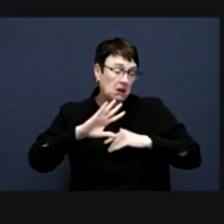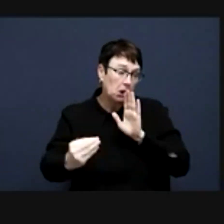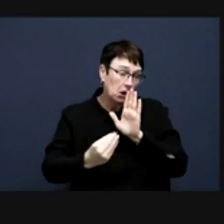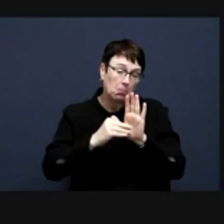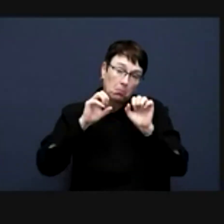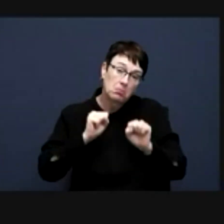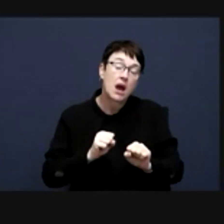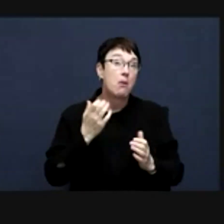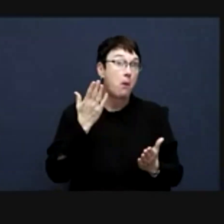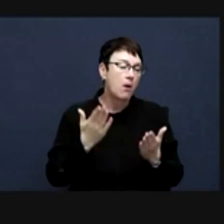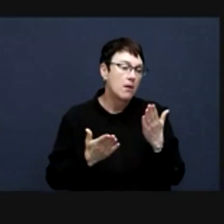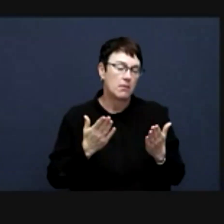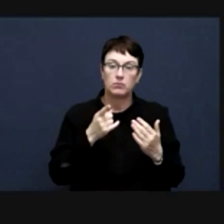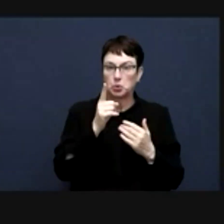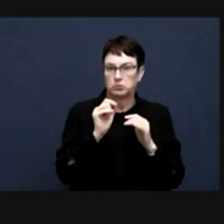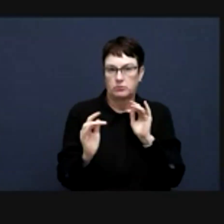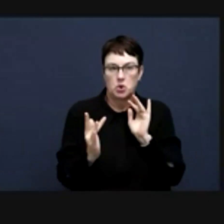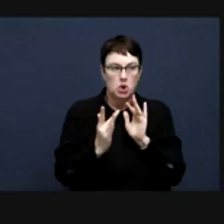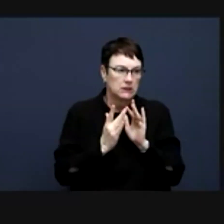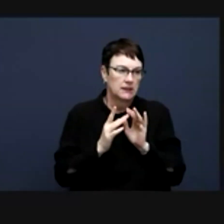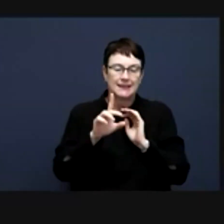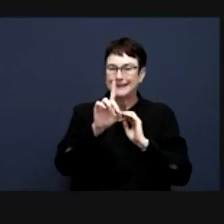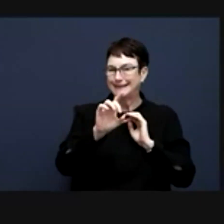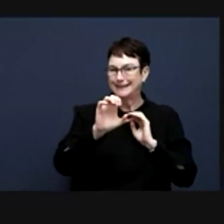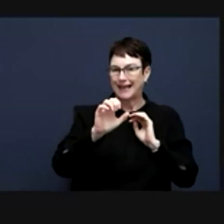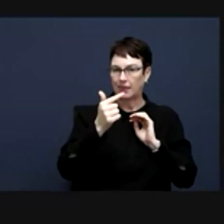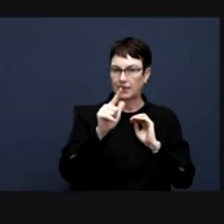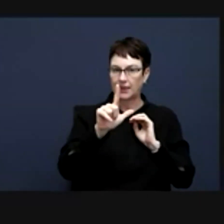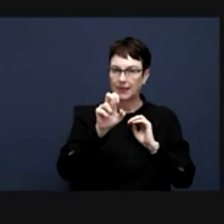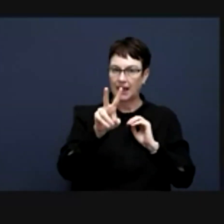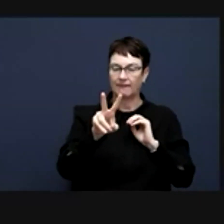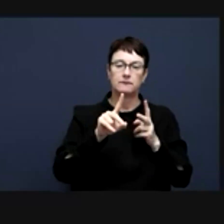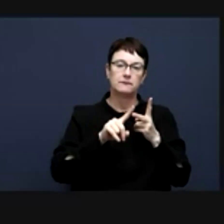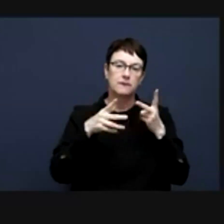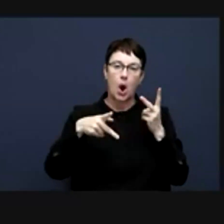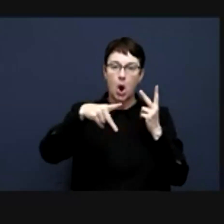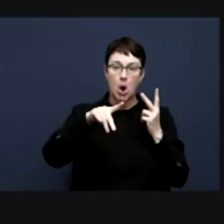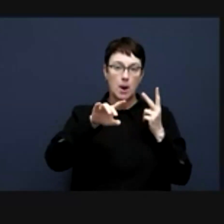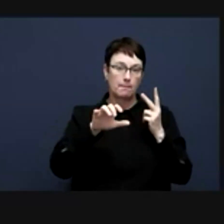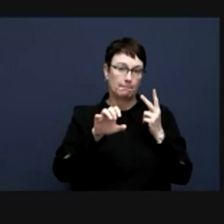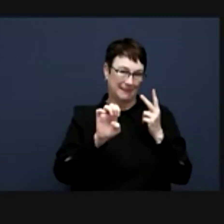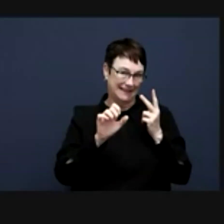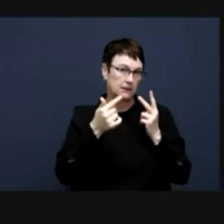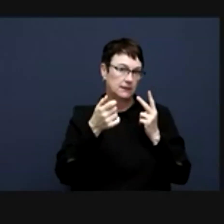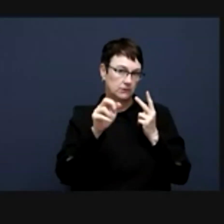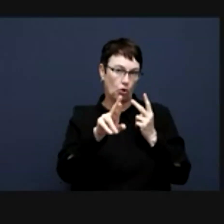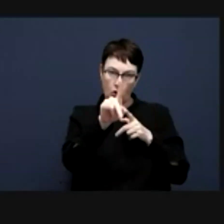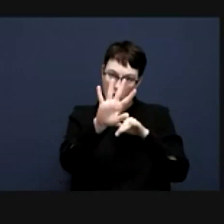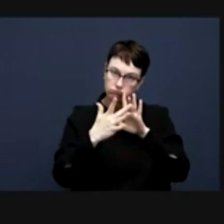Malin. And we will make sure that we have information about that when we send out the survey or information that we send out